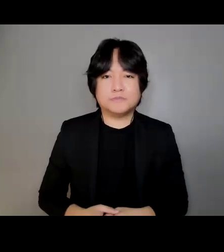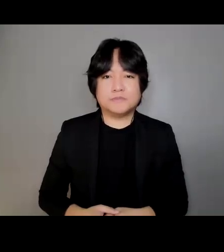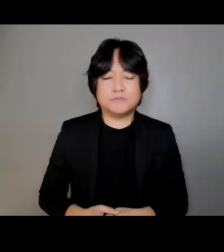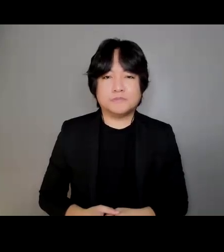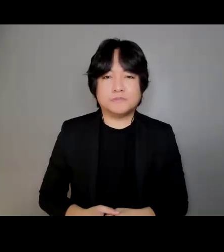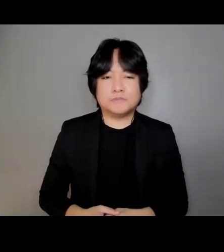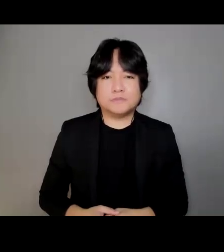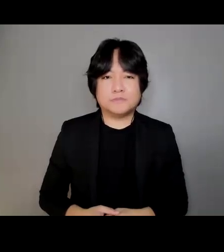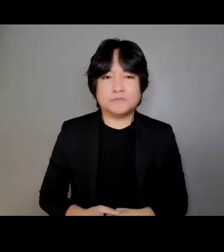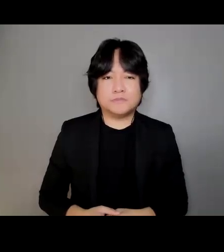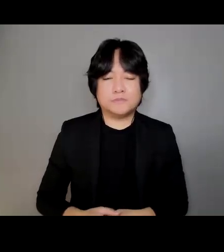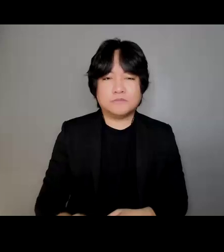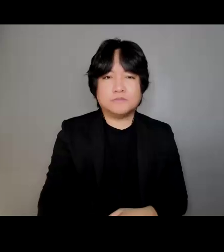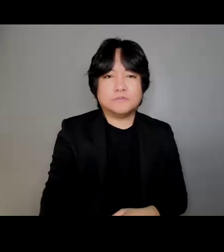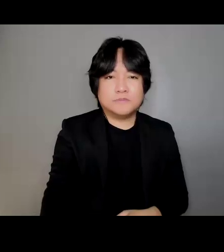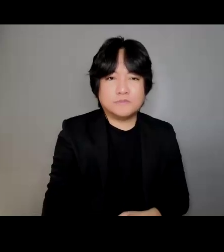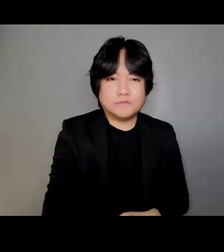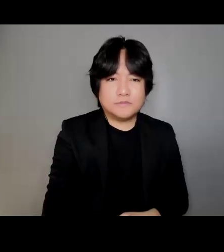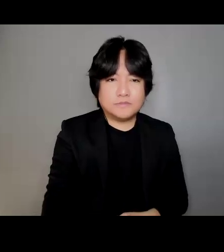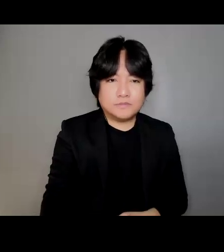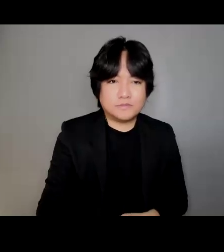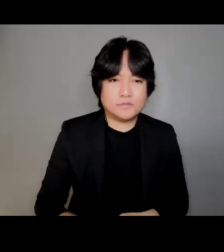Charms, would you like to start us off?